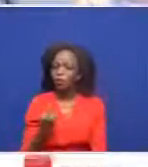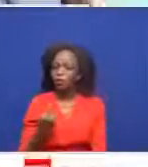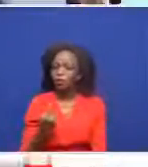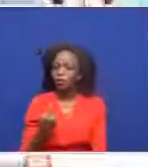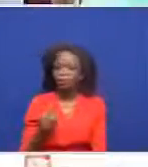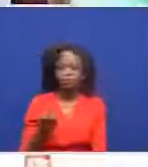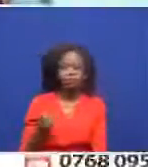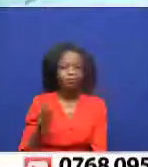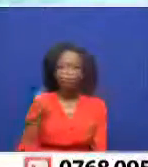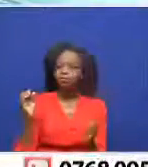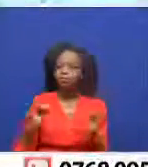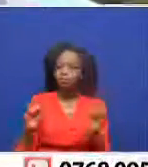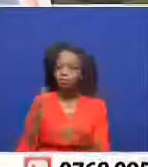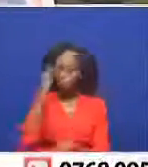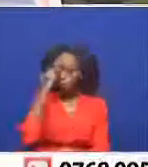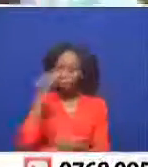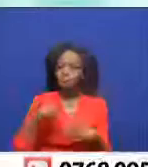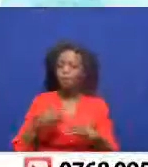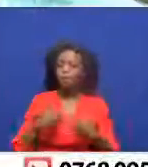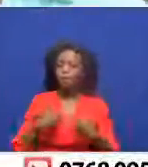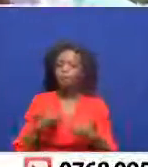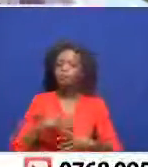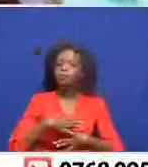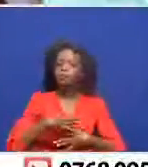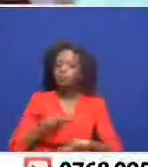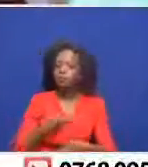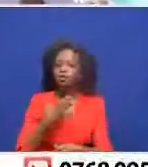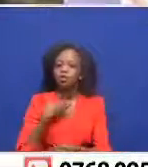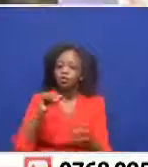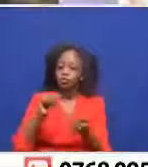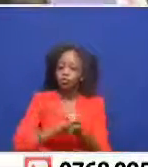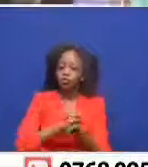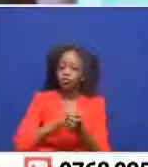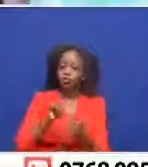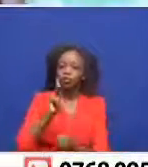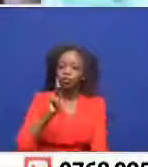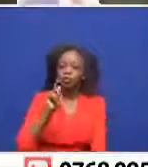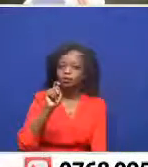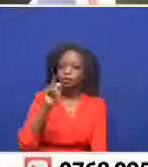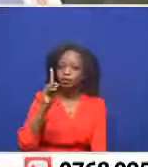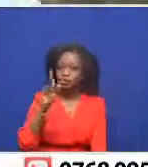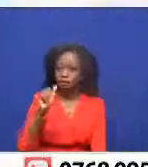kama iko watu wako na interest ya kutaka kumaliza KTDA,